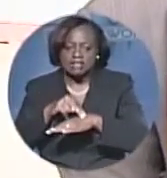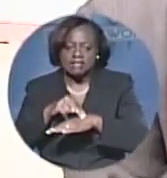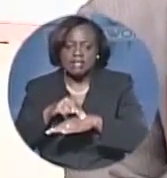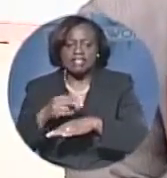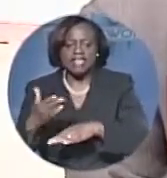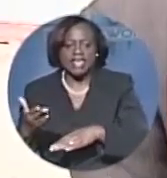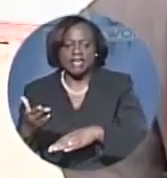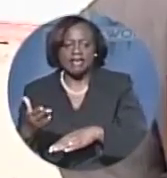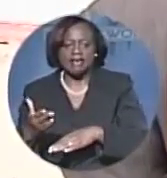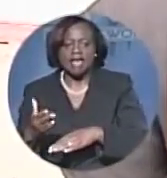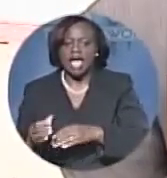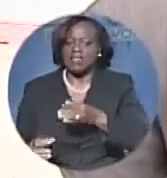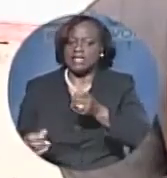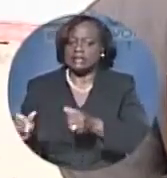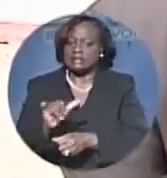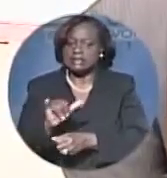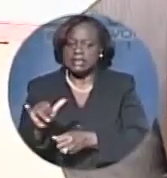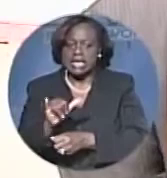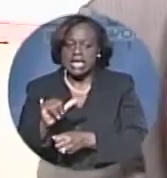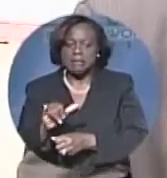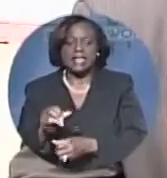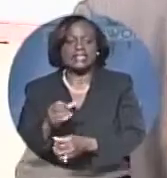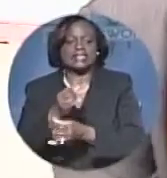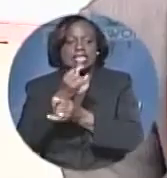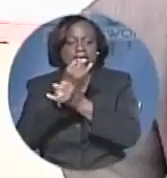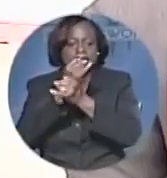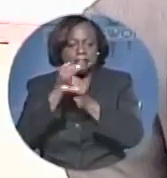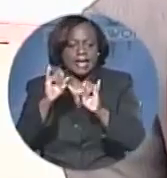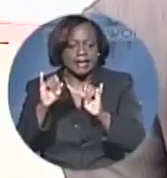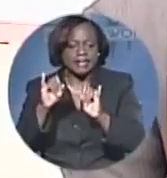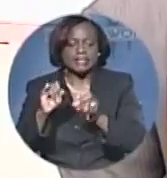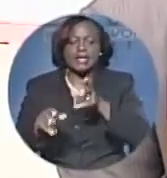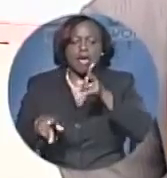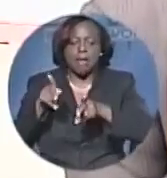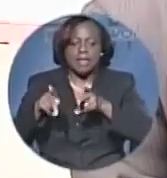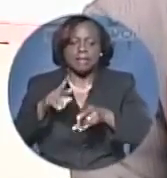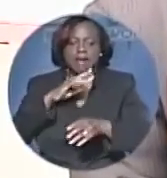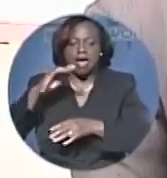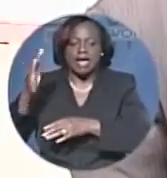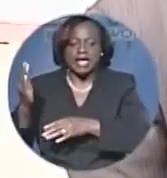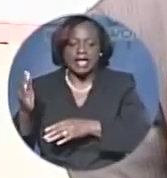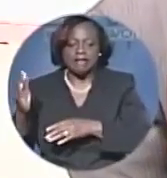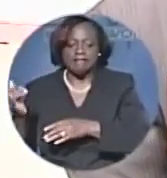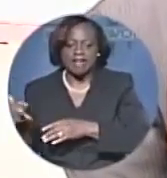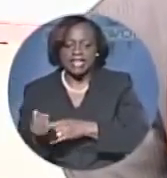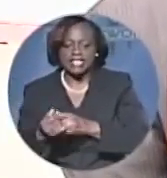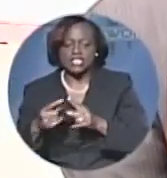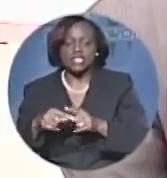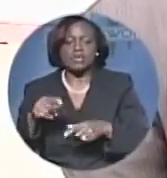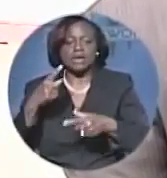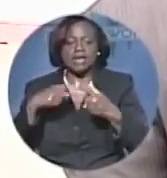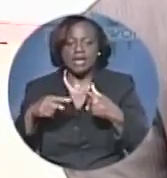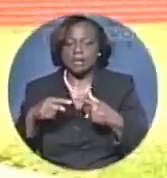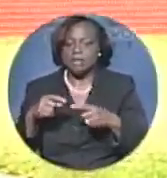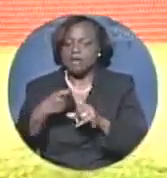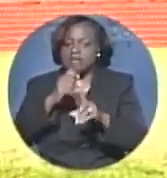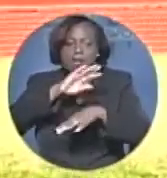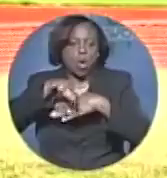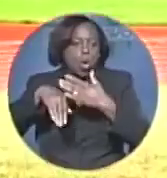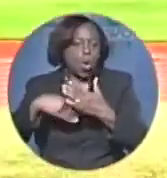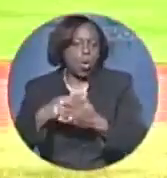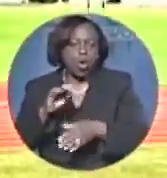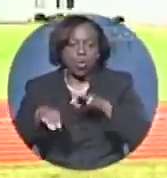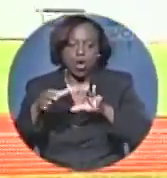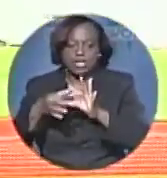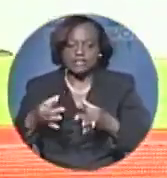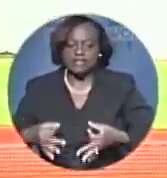where the public at large is invited to attend, people are invited to attend from all walks of life of the Bahamian society. One of